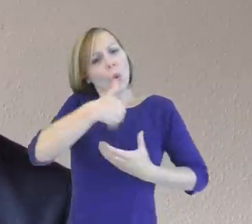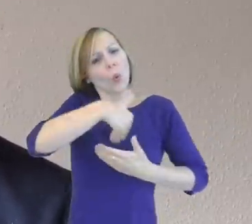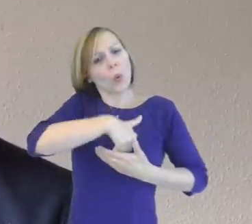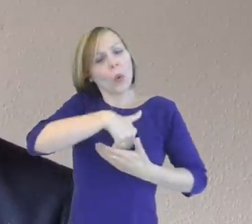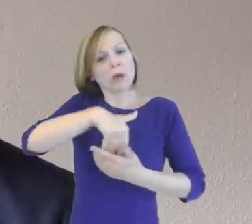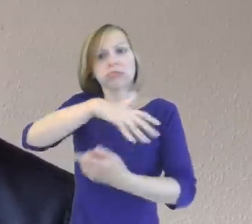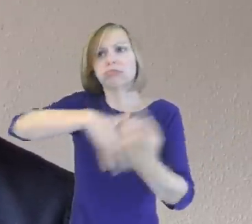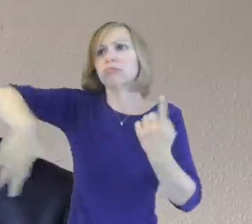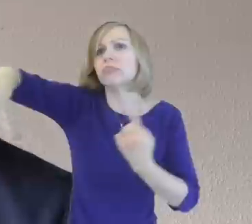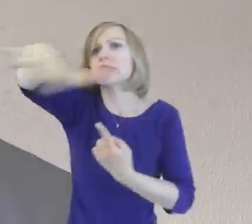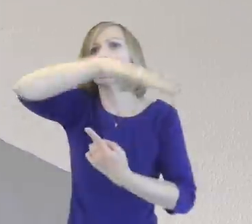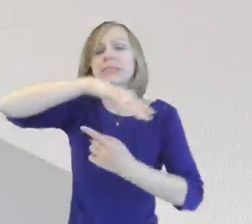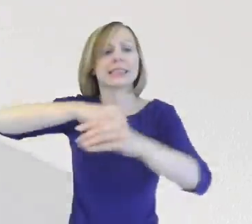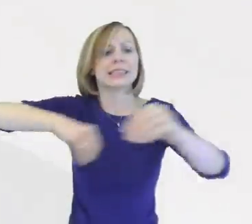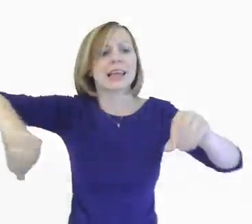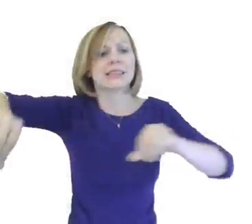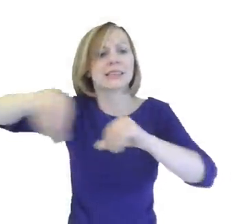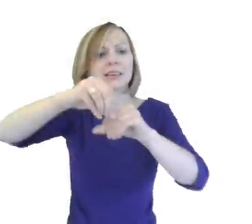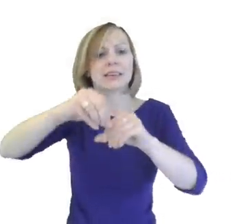his showing unto Israel.